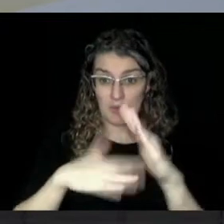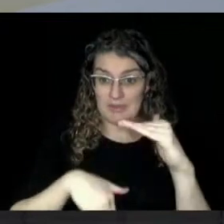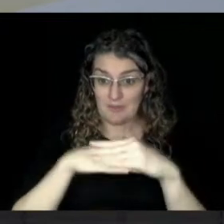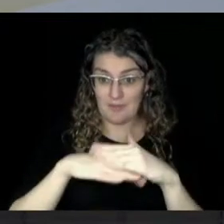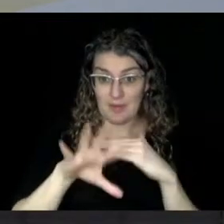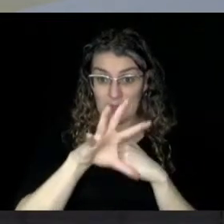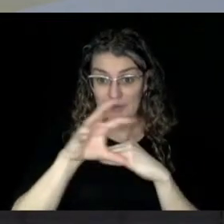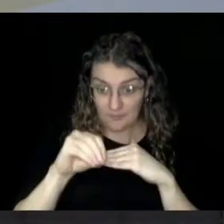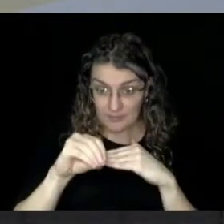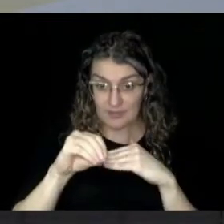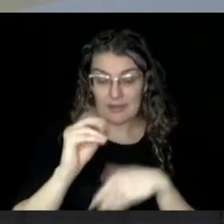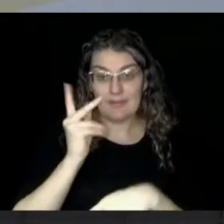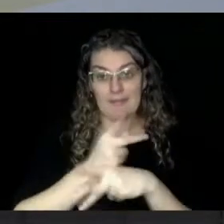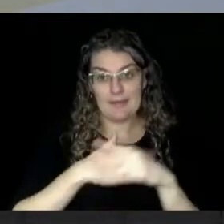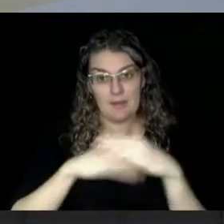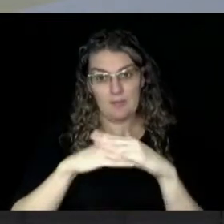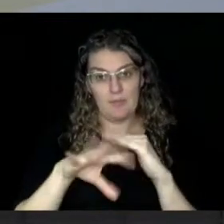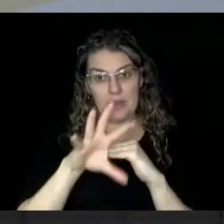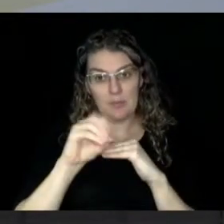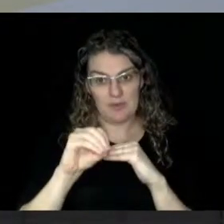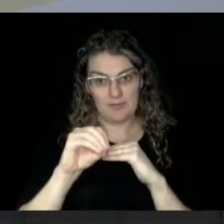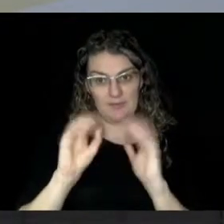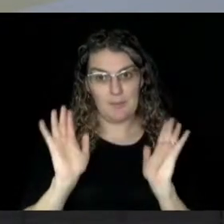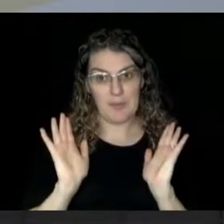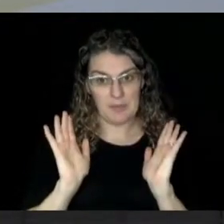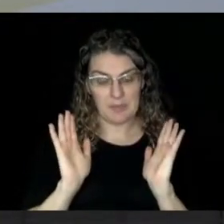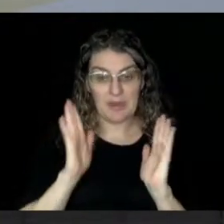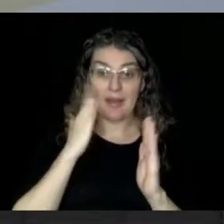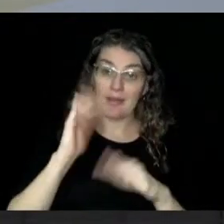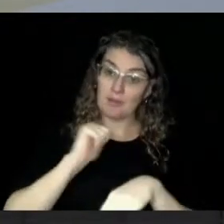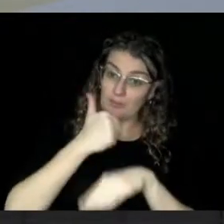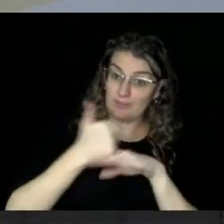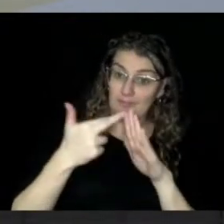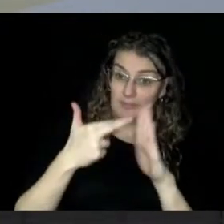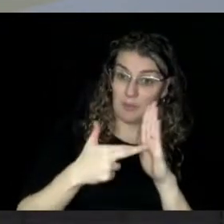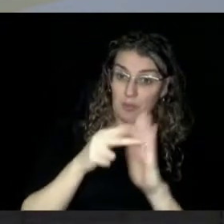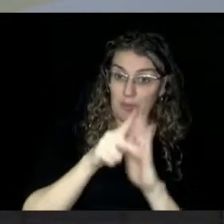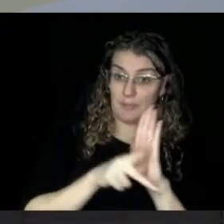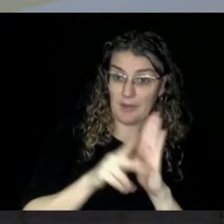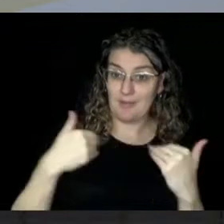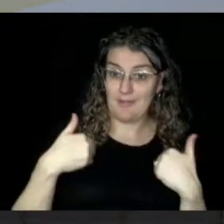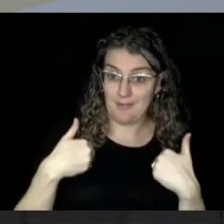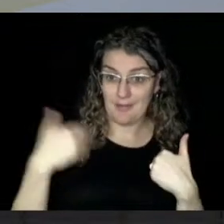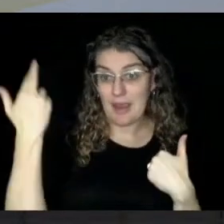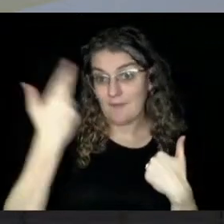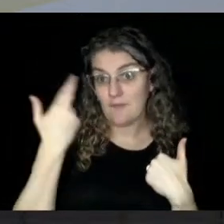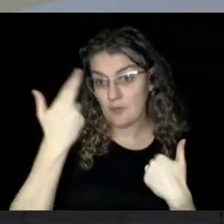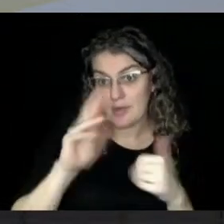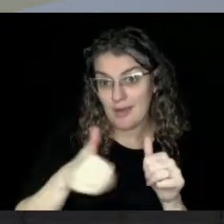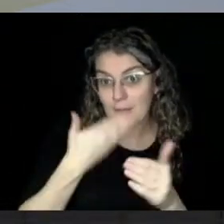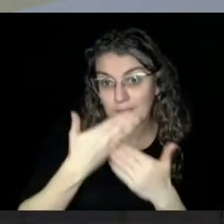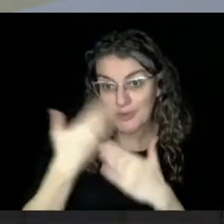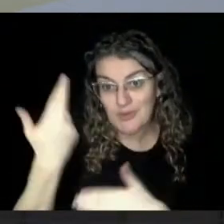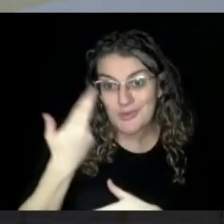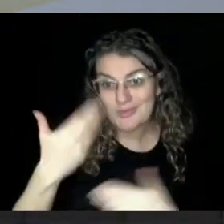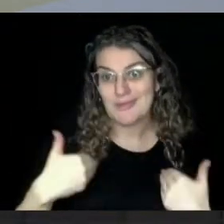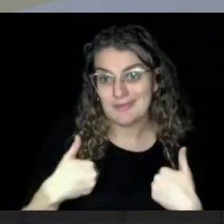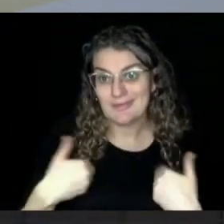some of these public health measures are put in place. when we look at,